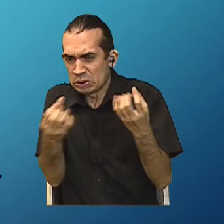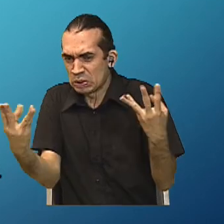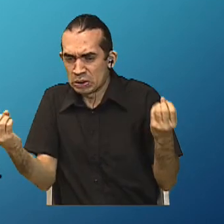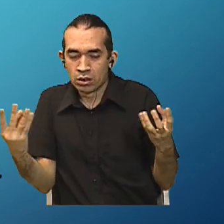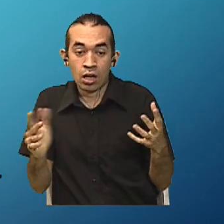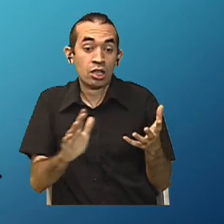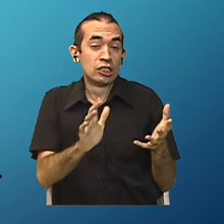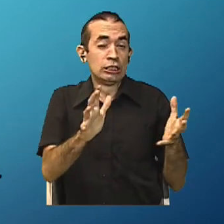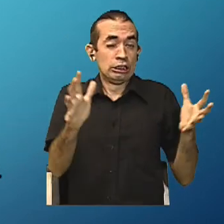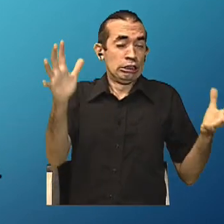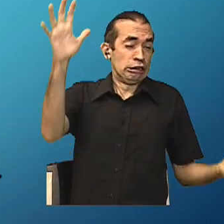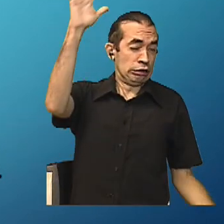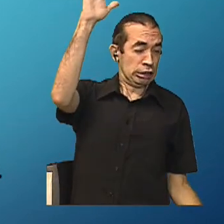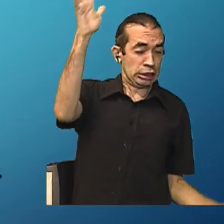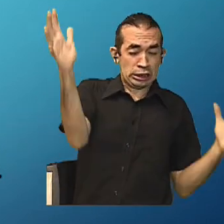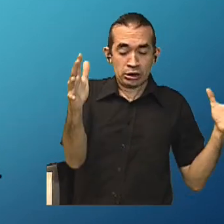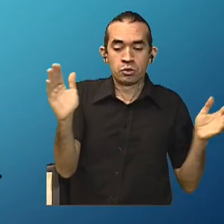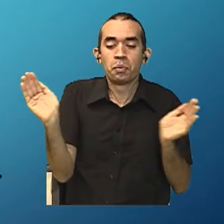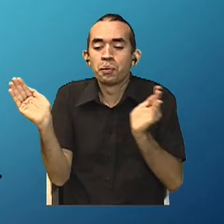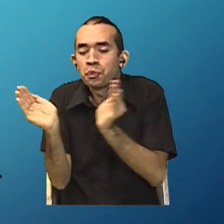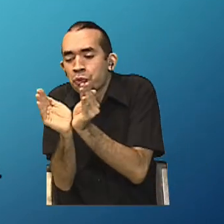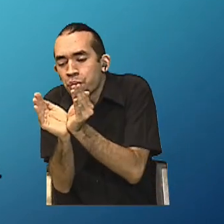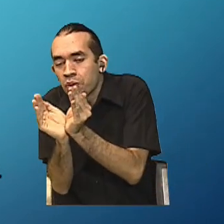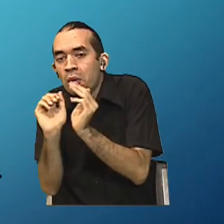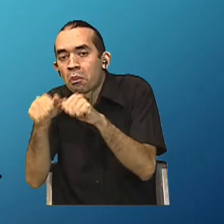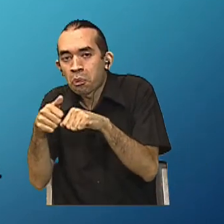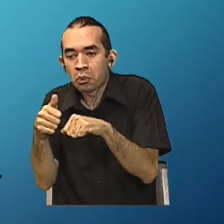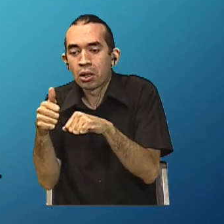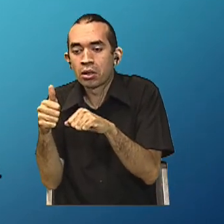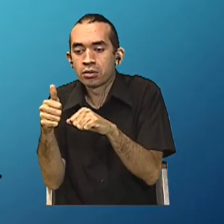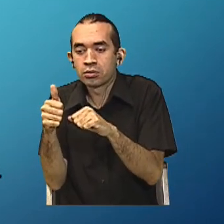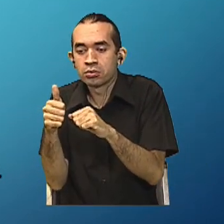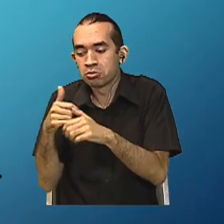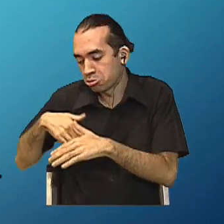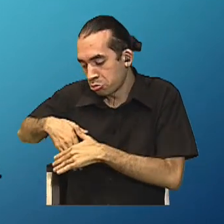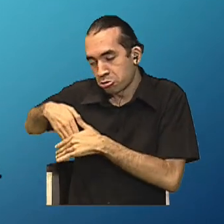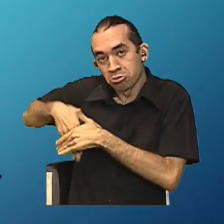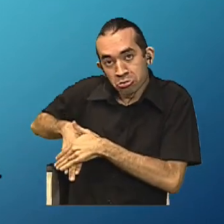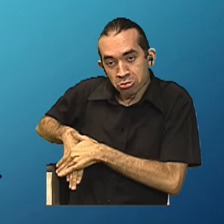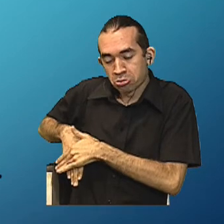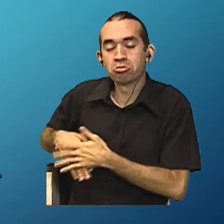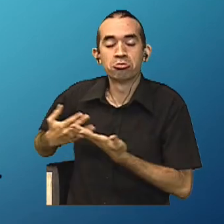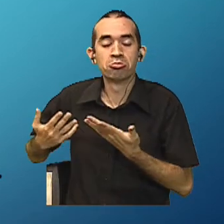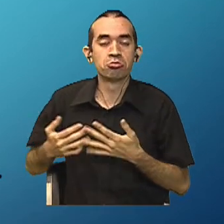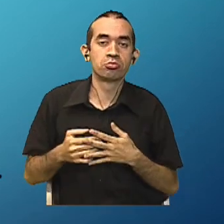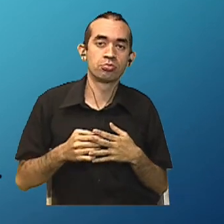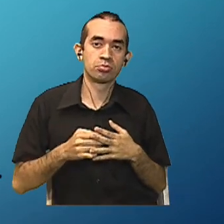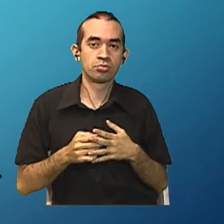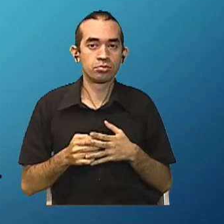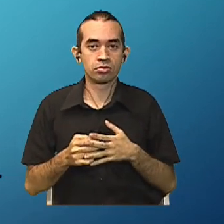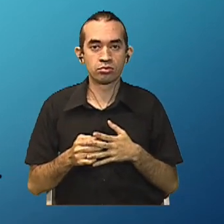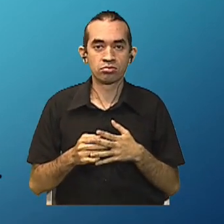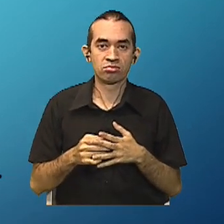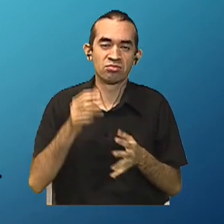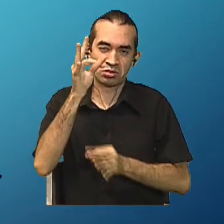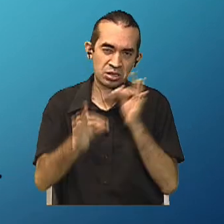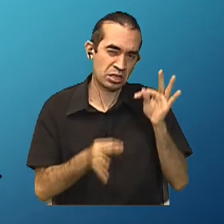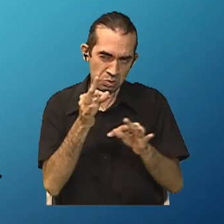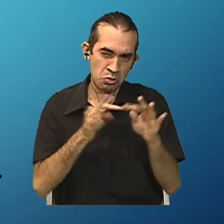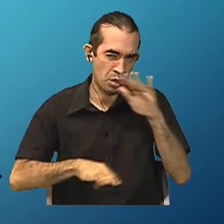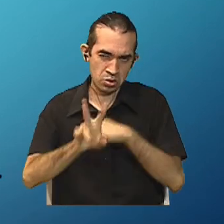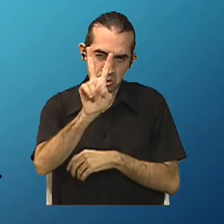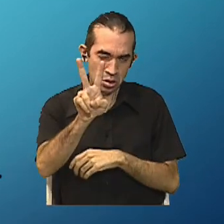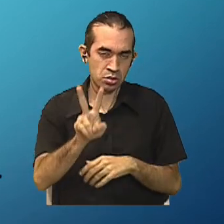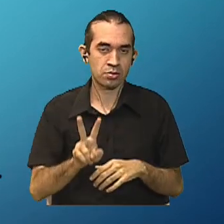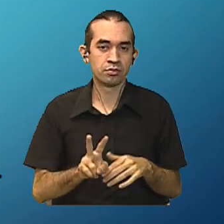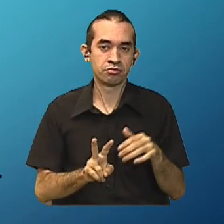large, others are so small that we can put them in our pockets. There are 2 basic main kinds of computers,